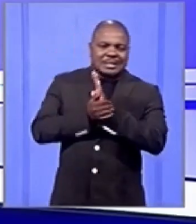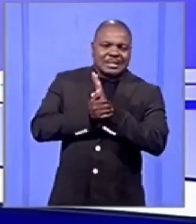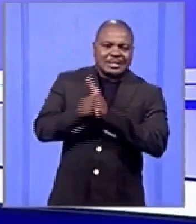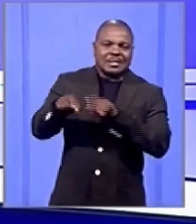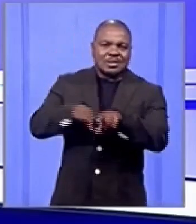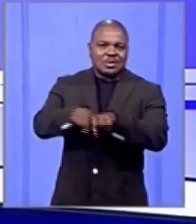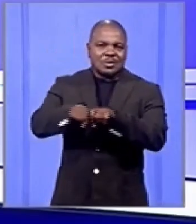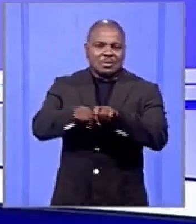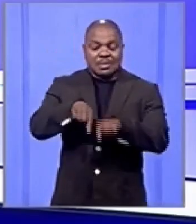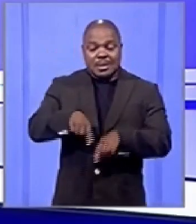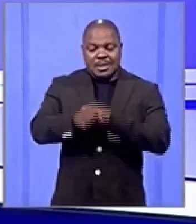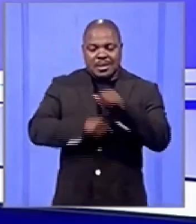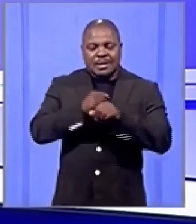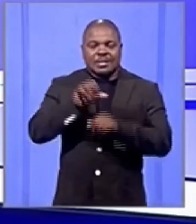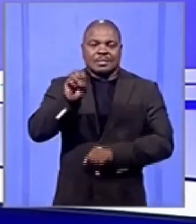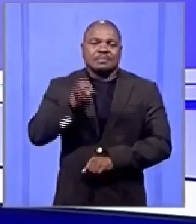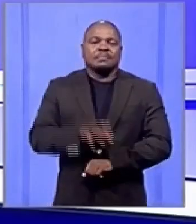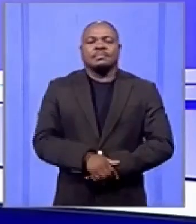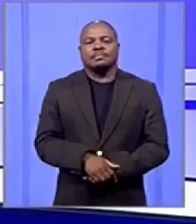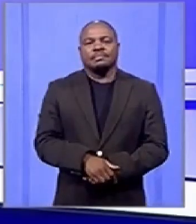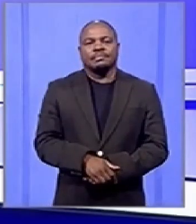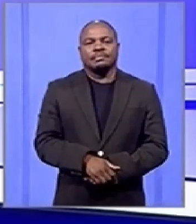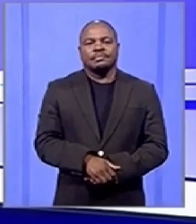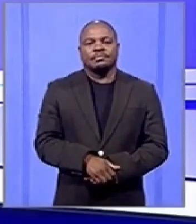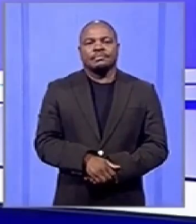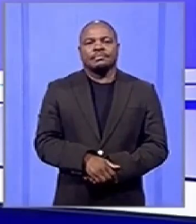kgwedi ya Loetse selemong sena.